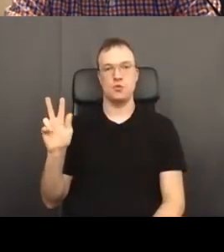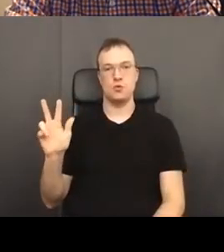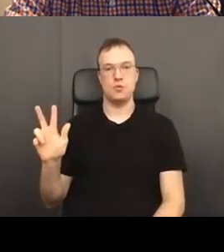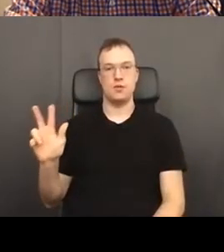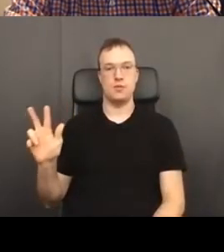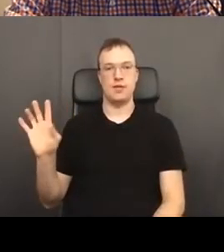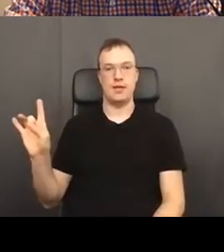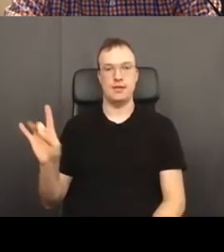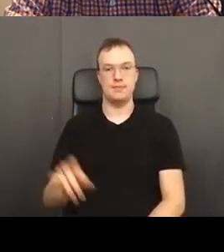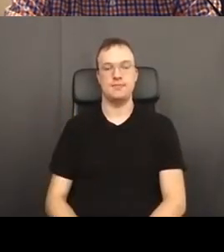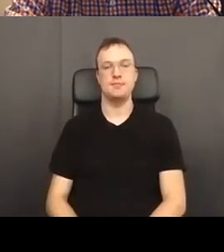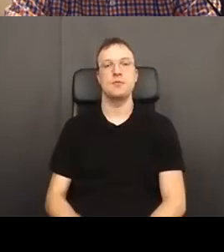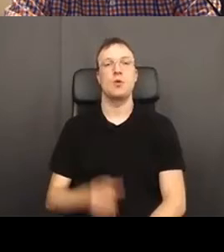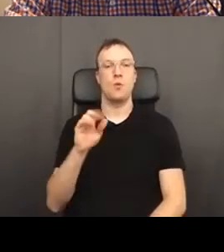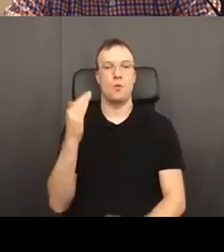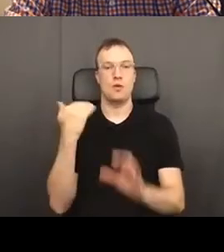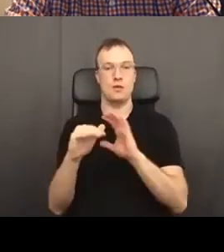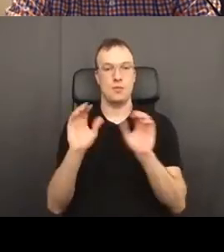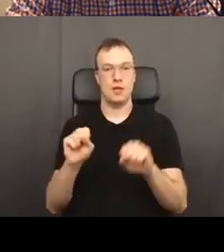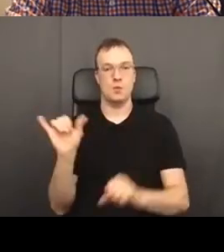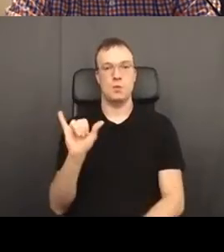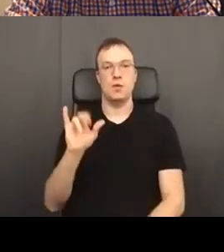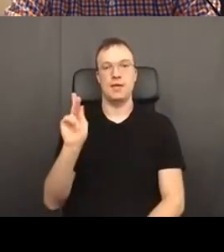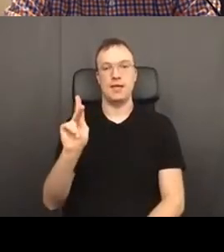647-474-2338, or by email at